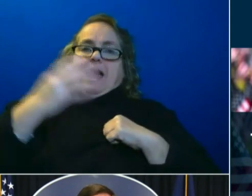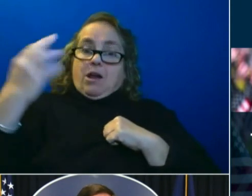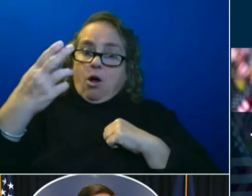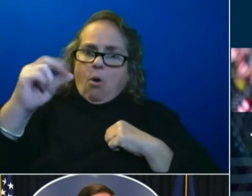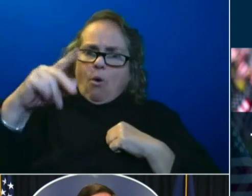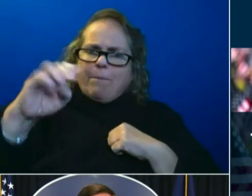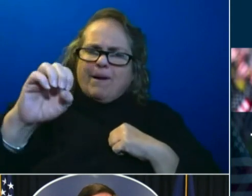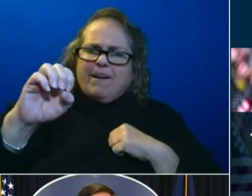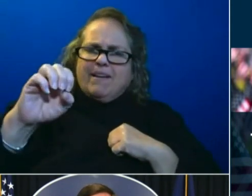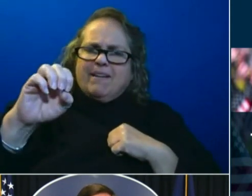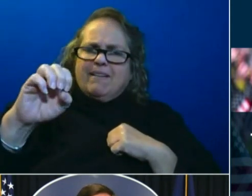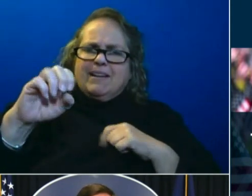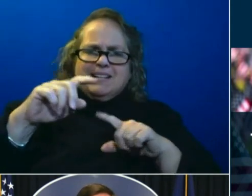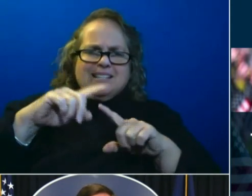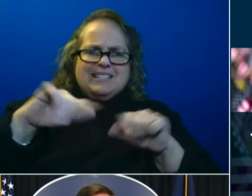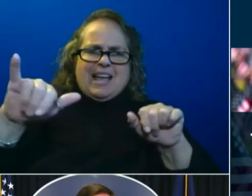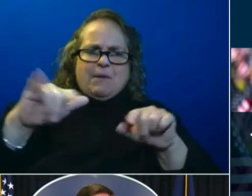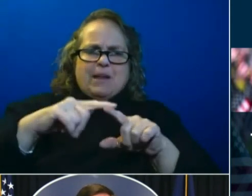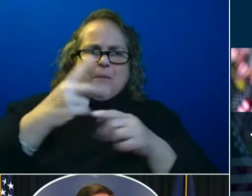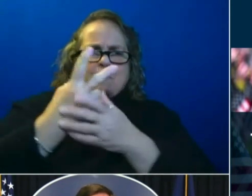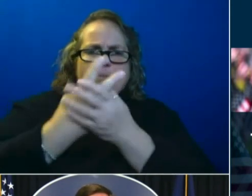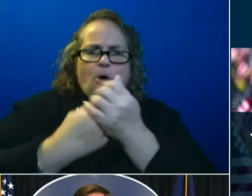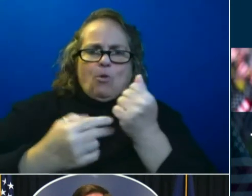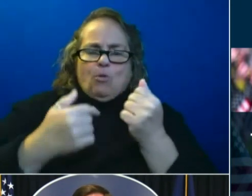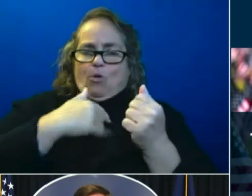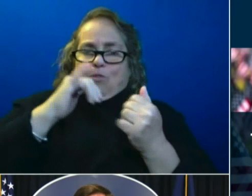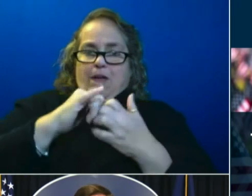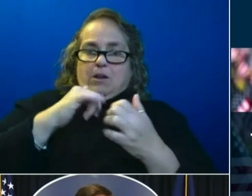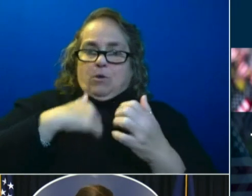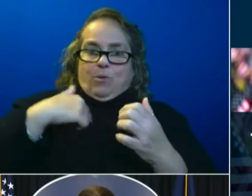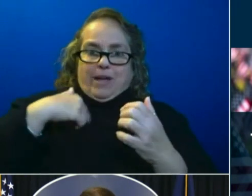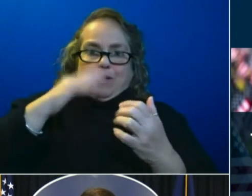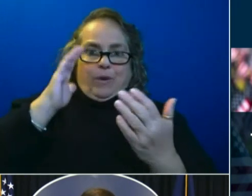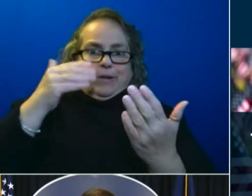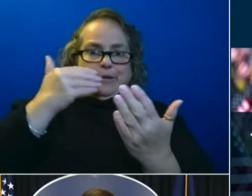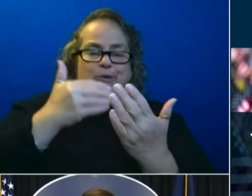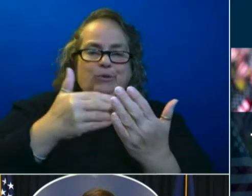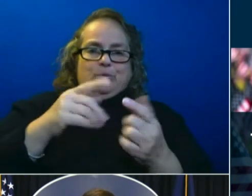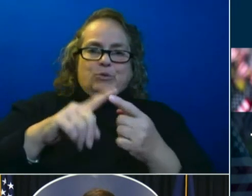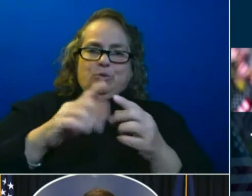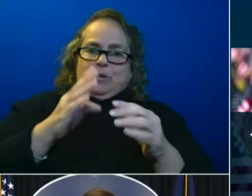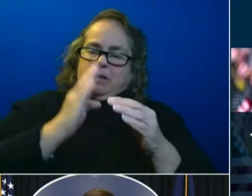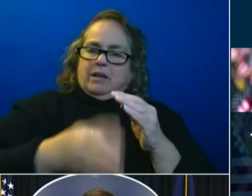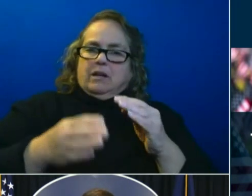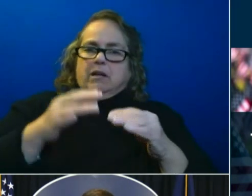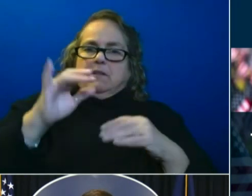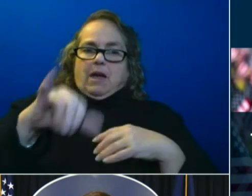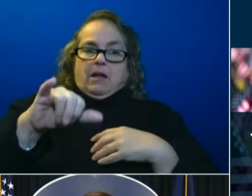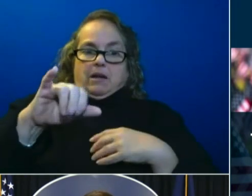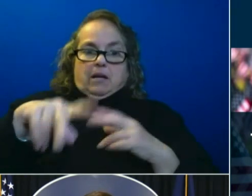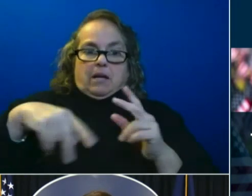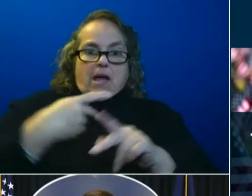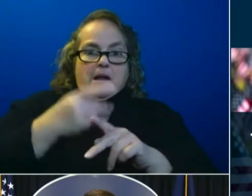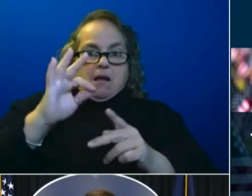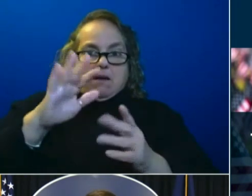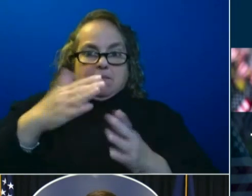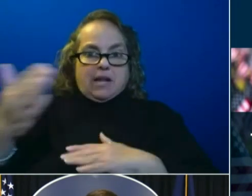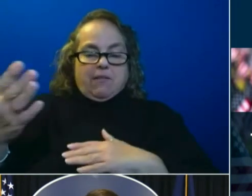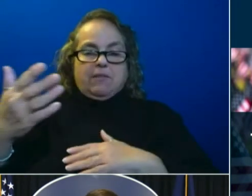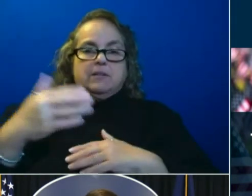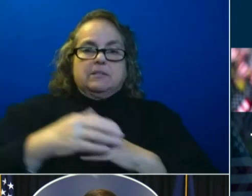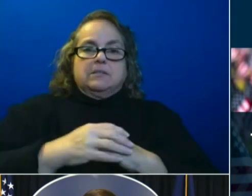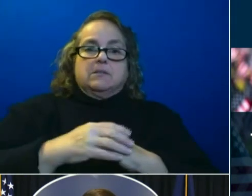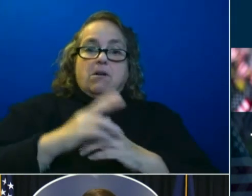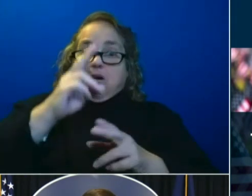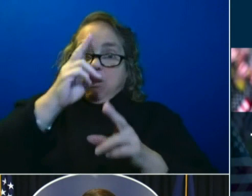are close to ending these losses and getting out of this pandemic. Honoring the thousands of